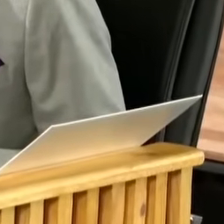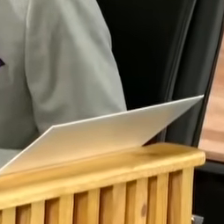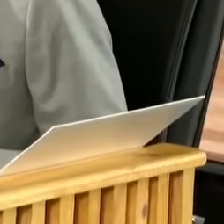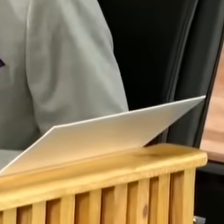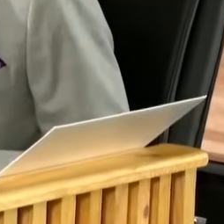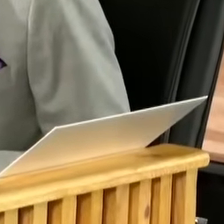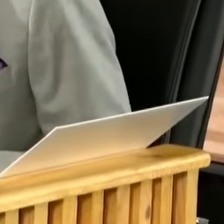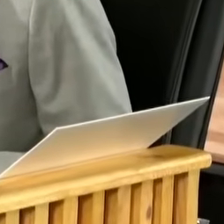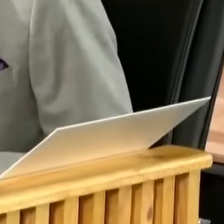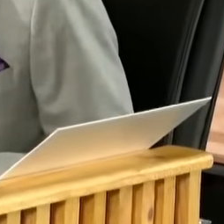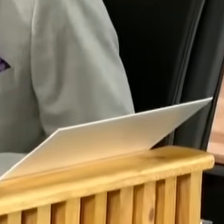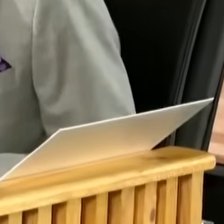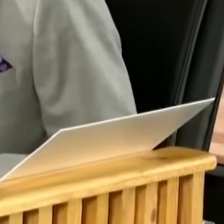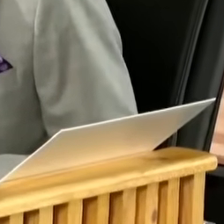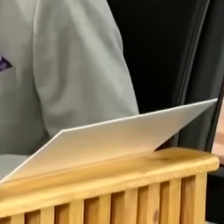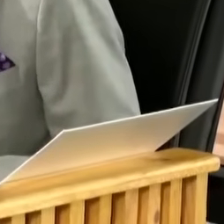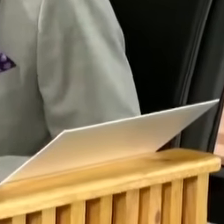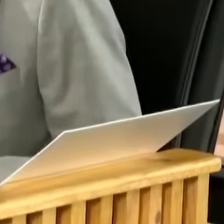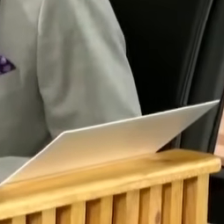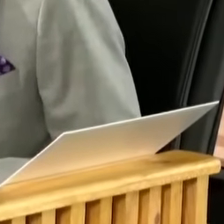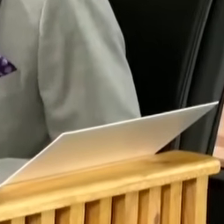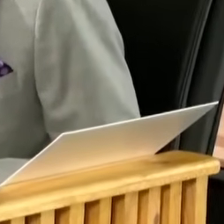call-up instruction.